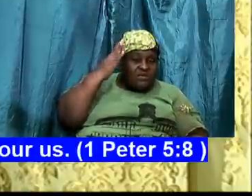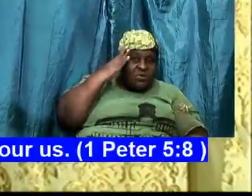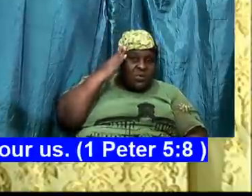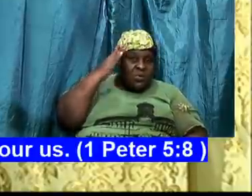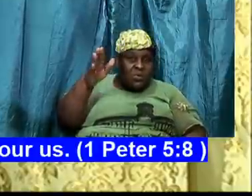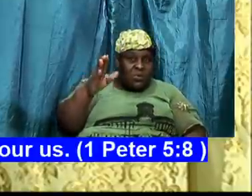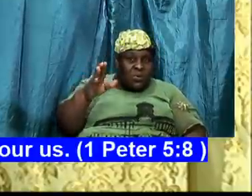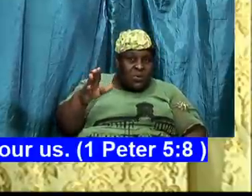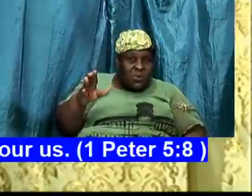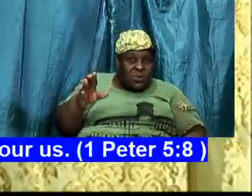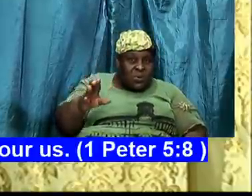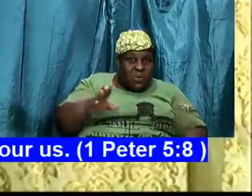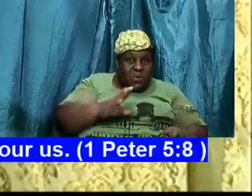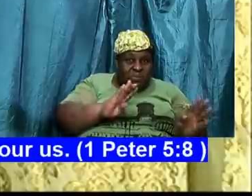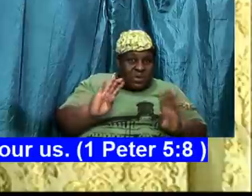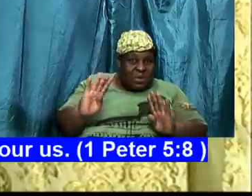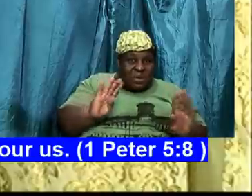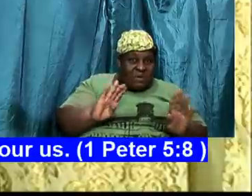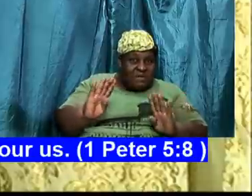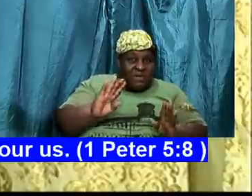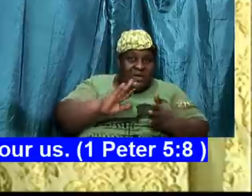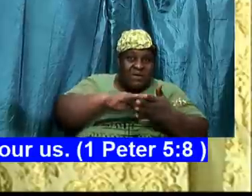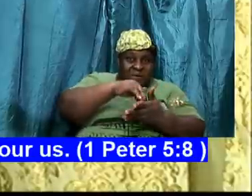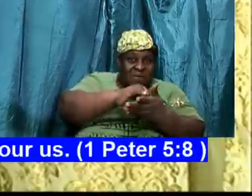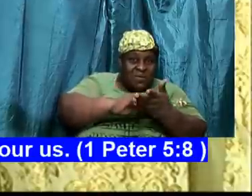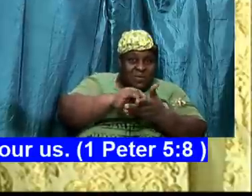He knows your weaknesses.